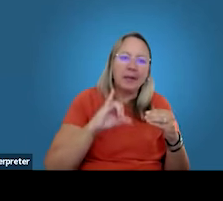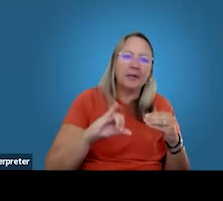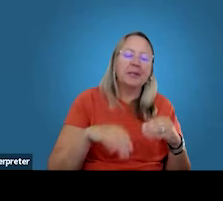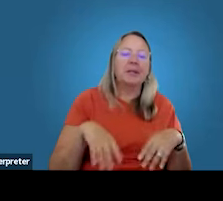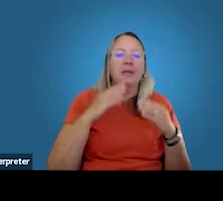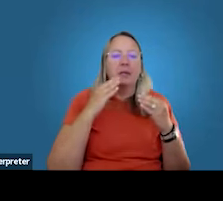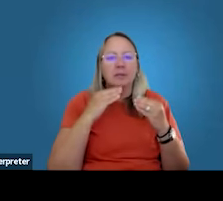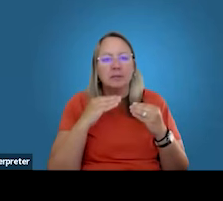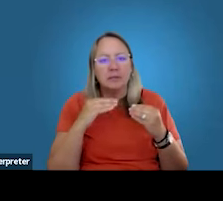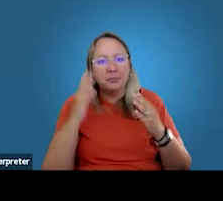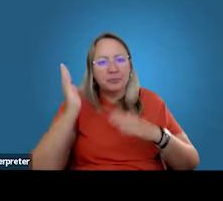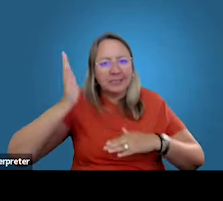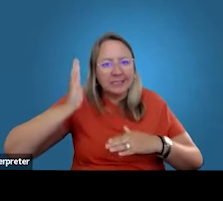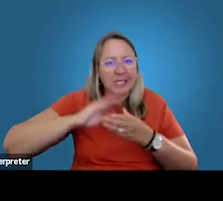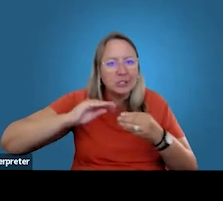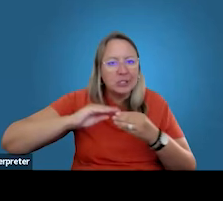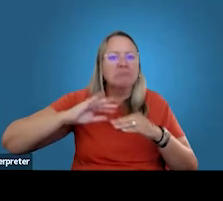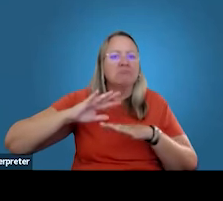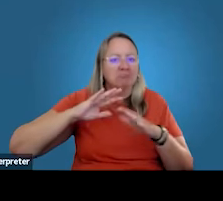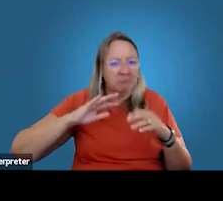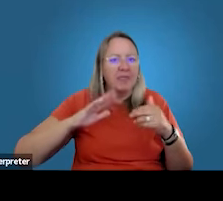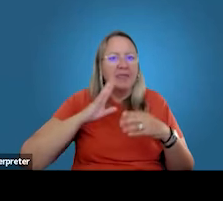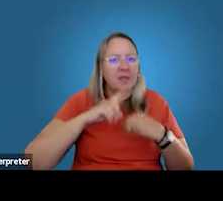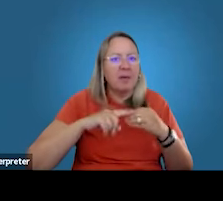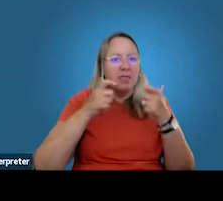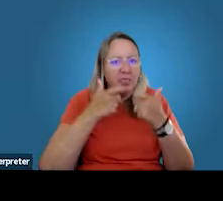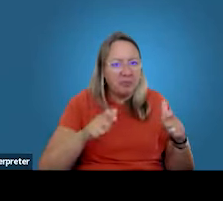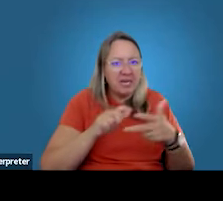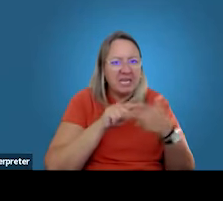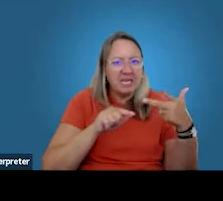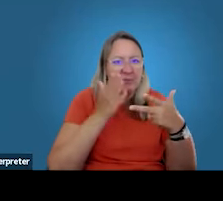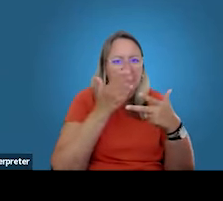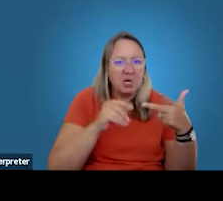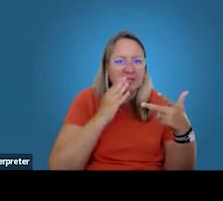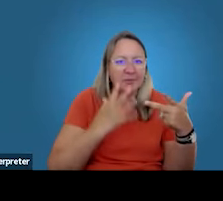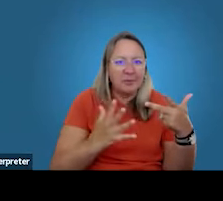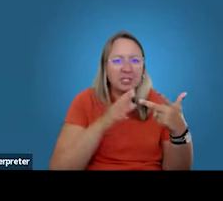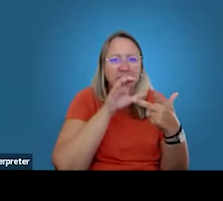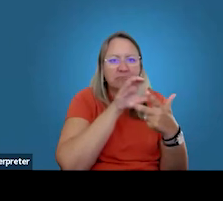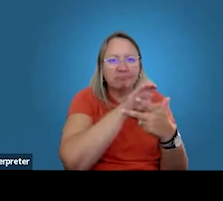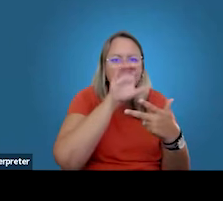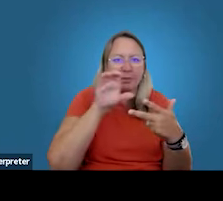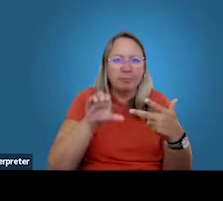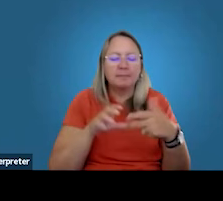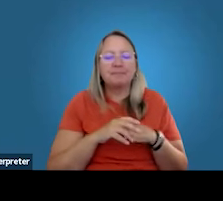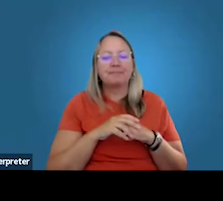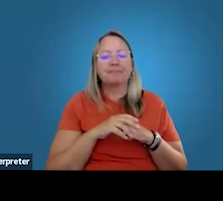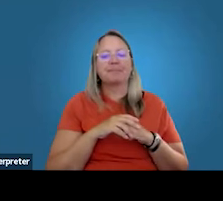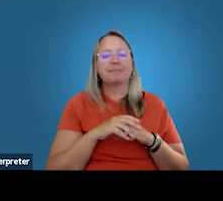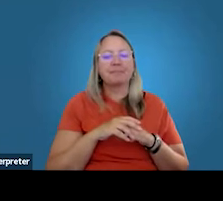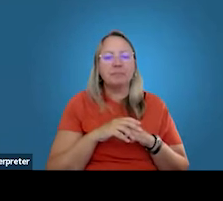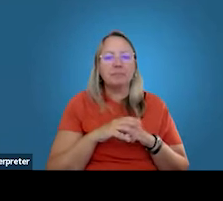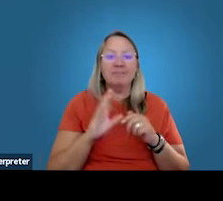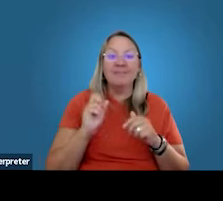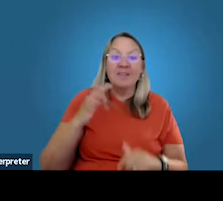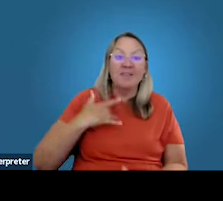you're doing, really think about what are those big compelling bits of information and how you can group things together. If you find that you've got a presentation